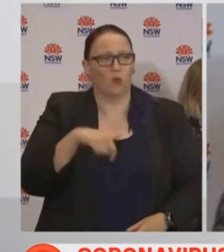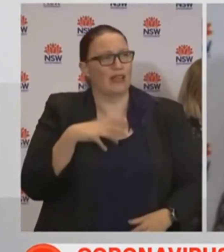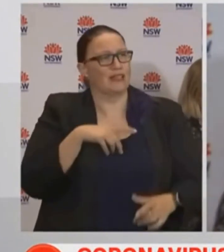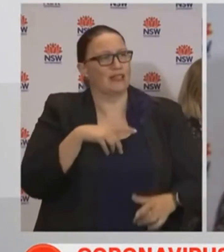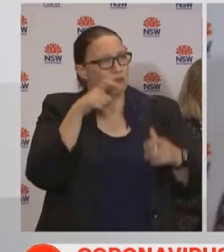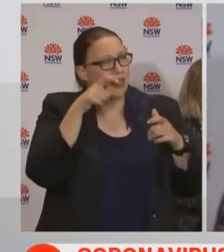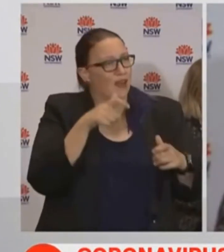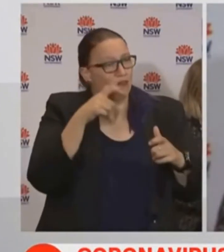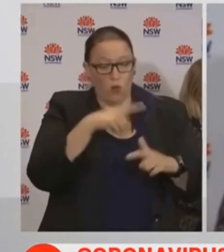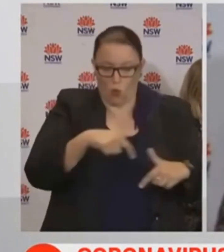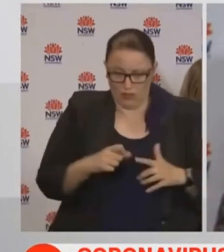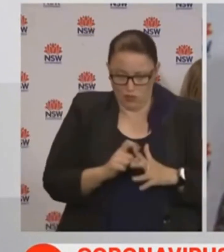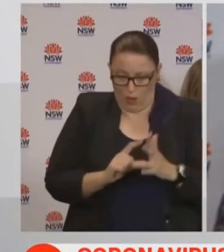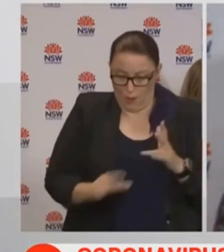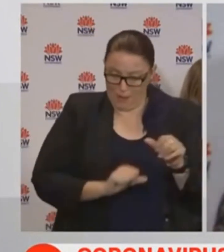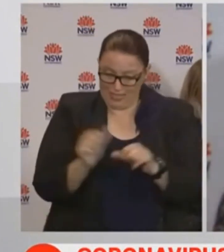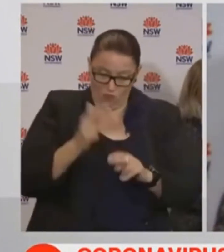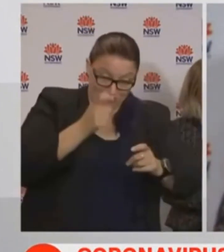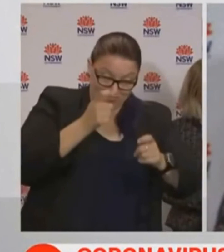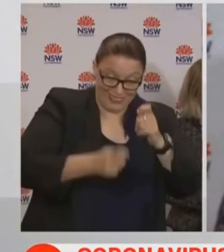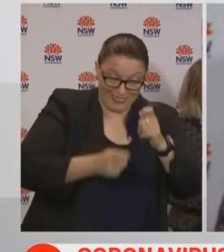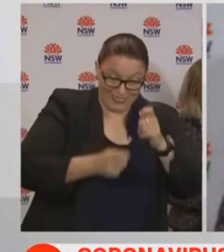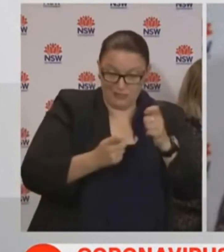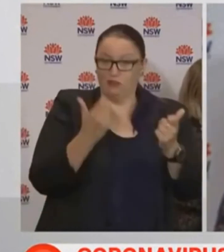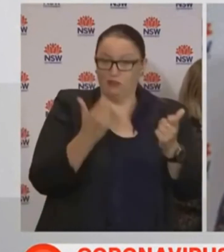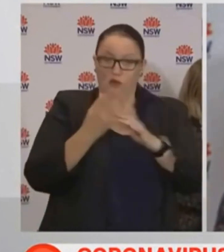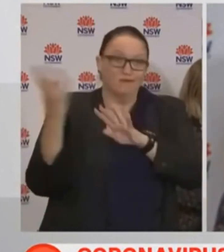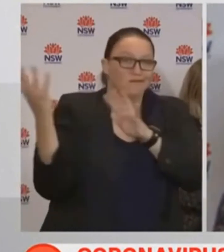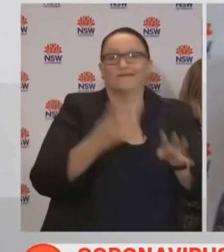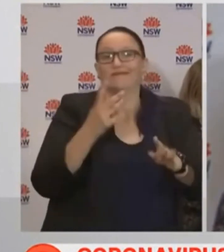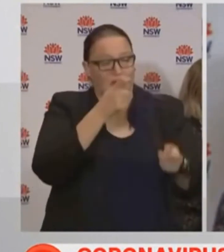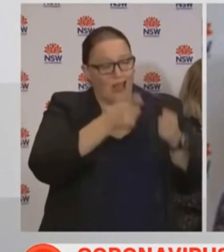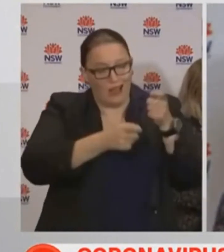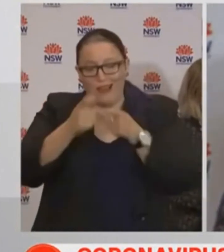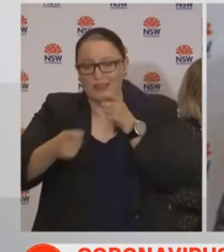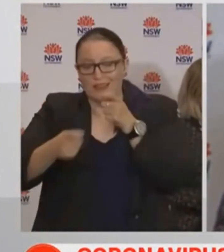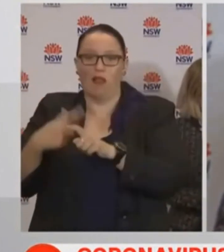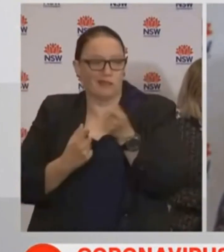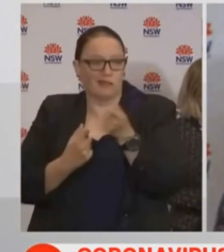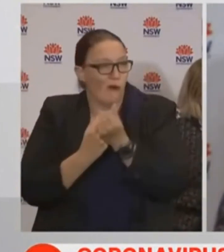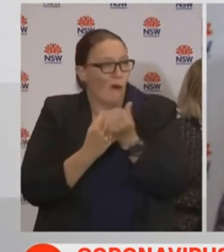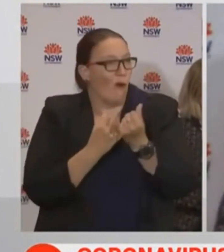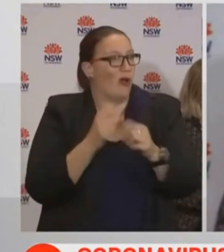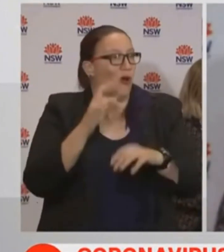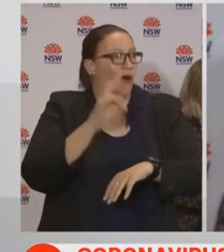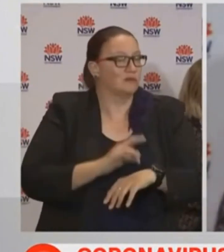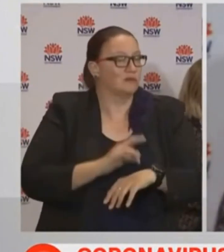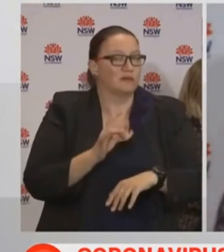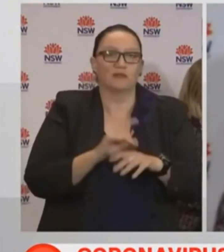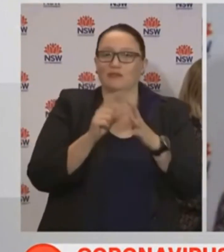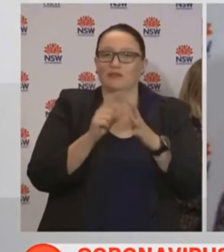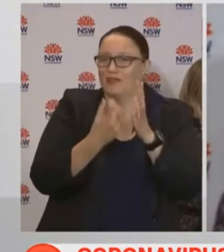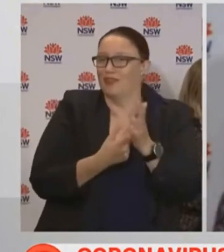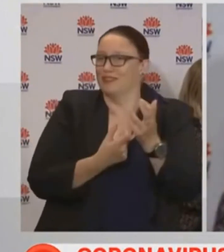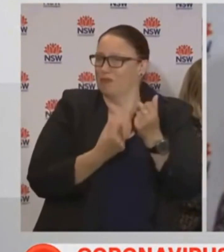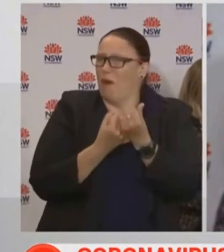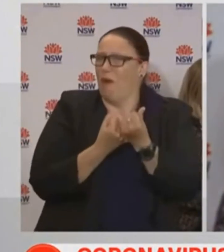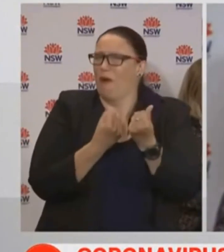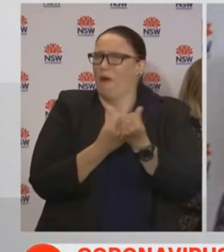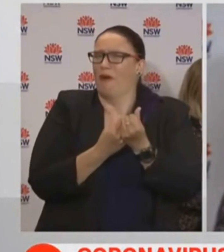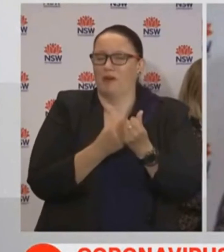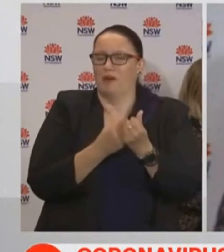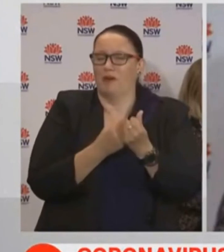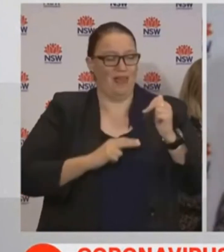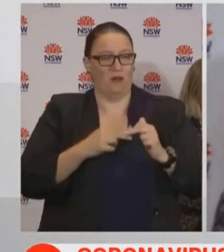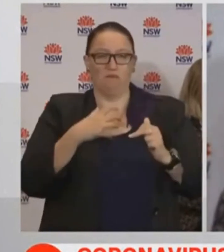side, whilst we're making sure that we have our testing rates up, that we're supporting our health system, that we're building capacity in our system, we also